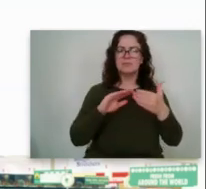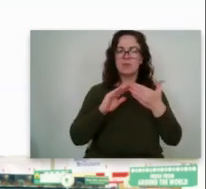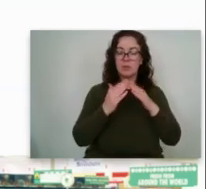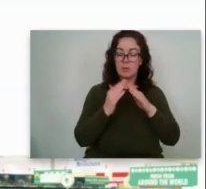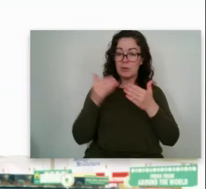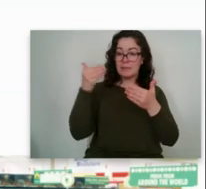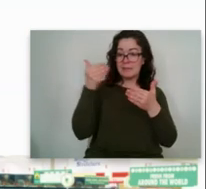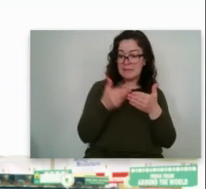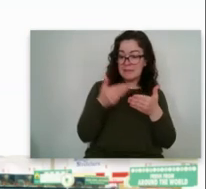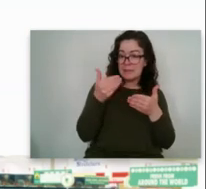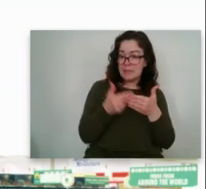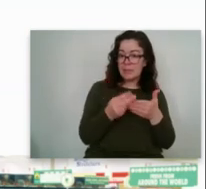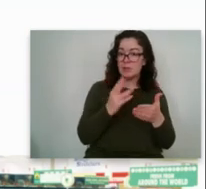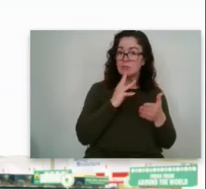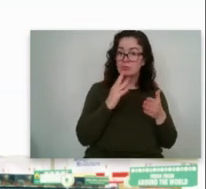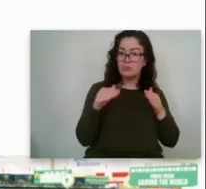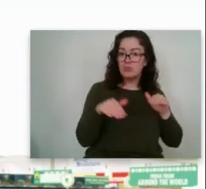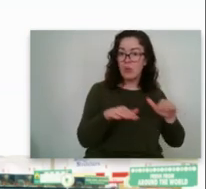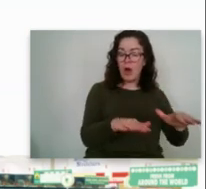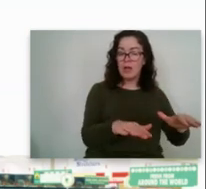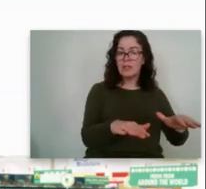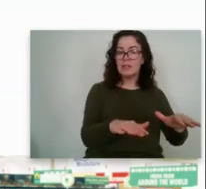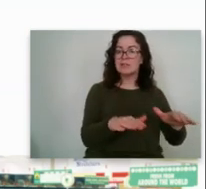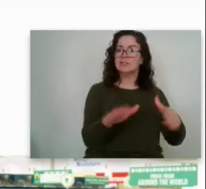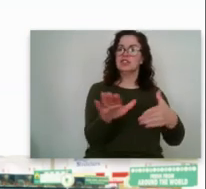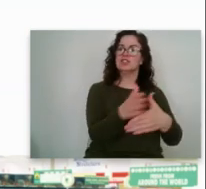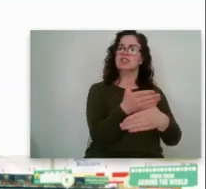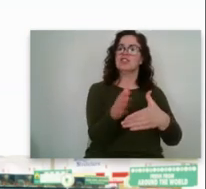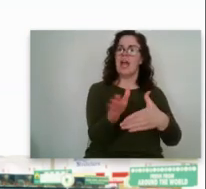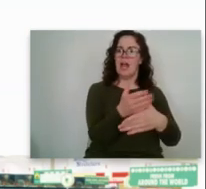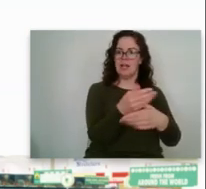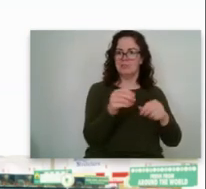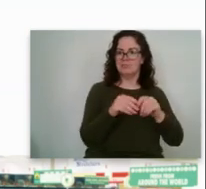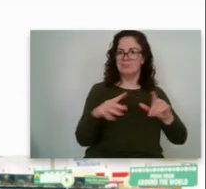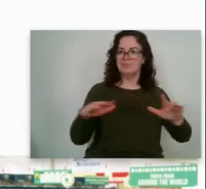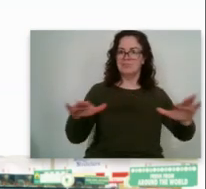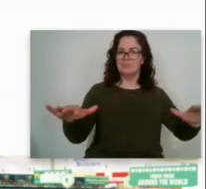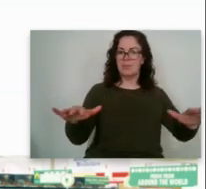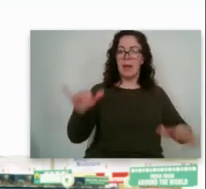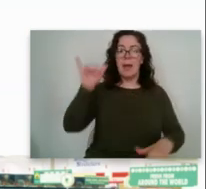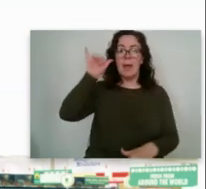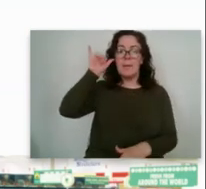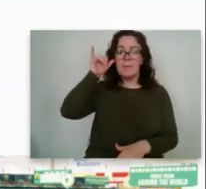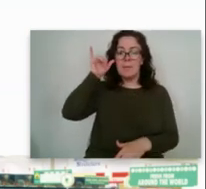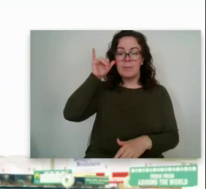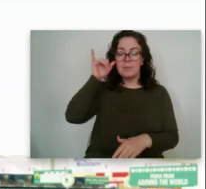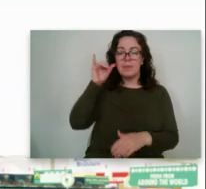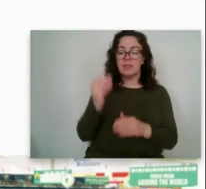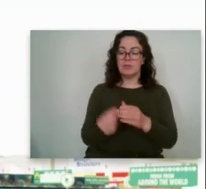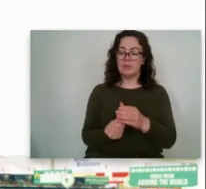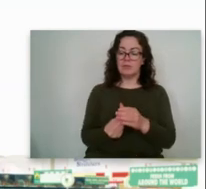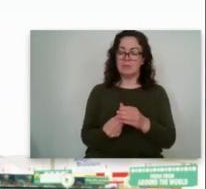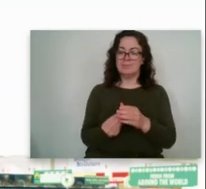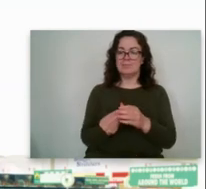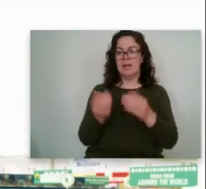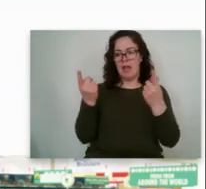their fish with others. Beef comes from communities with lots of grass for cows to eat. Communities